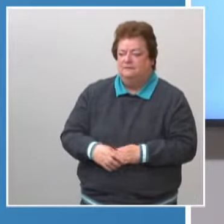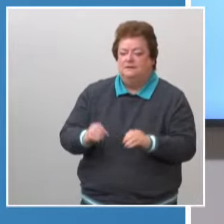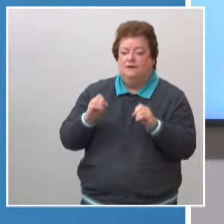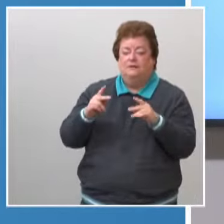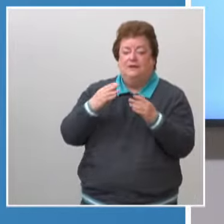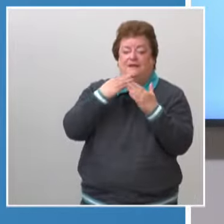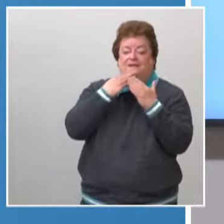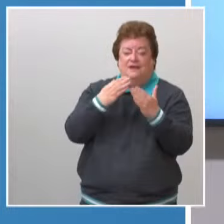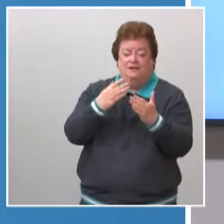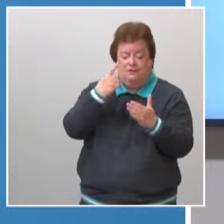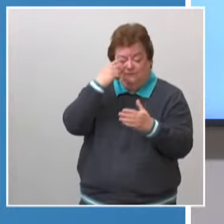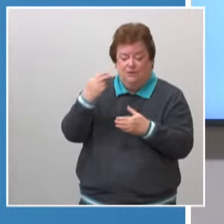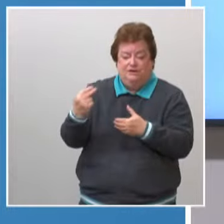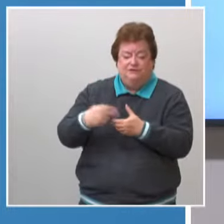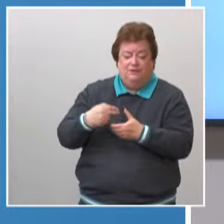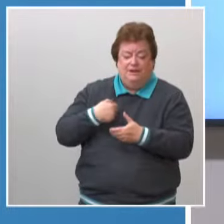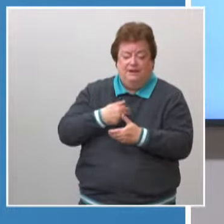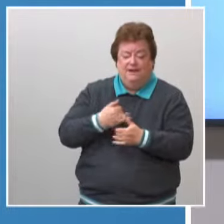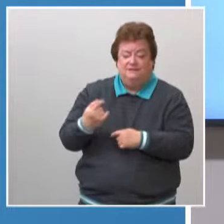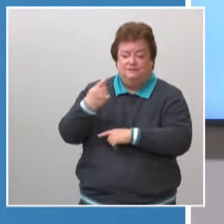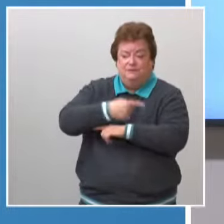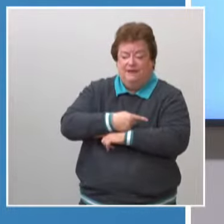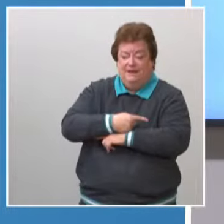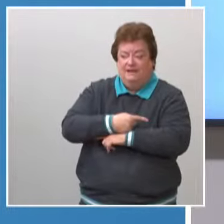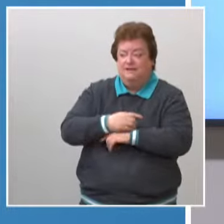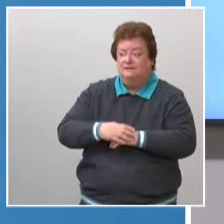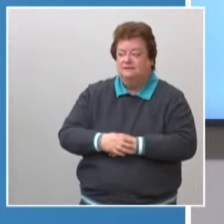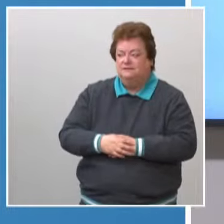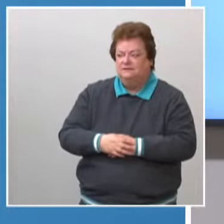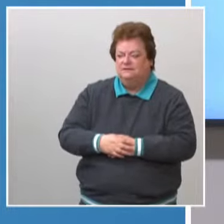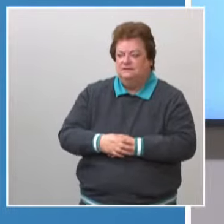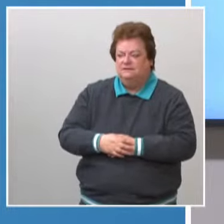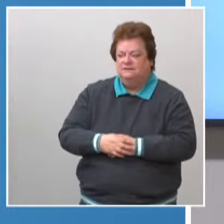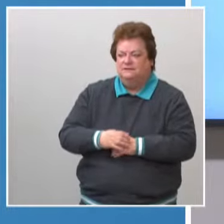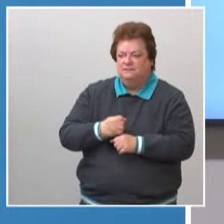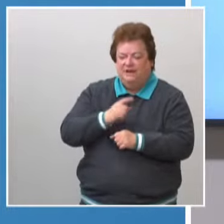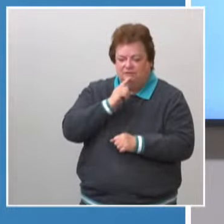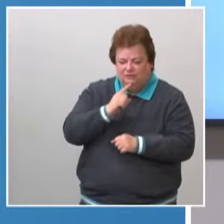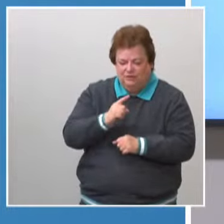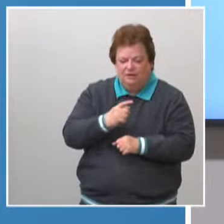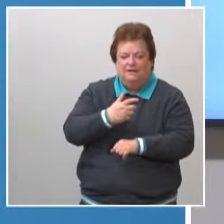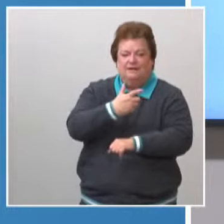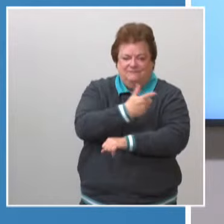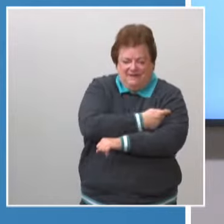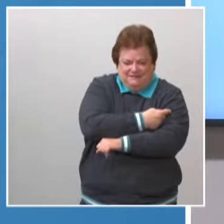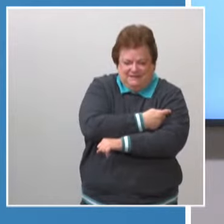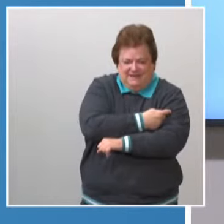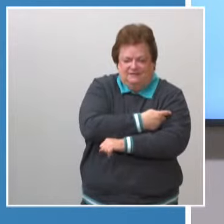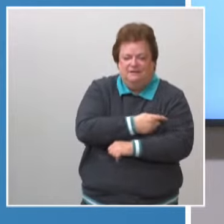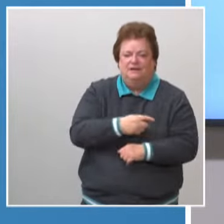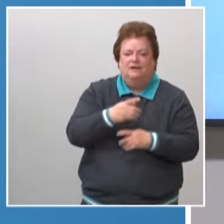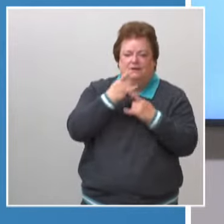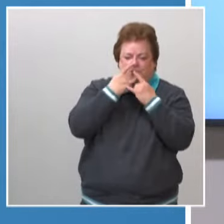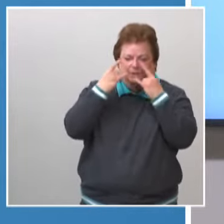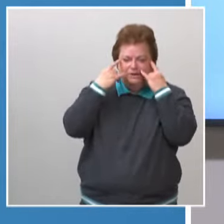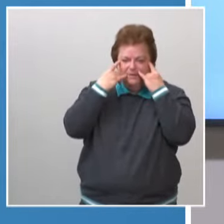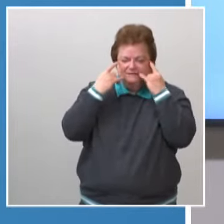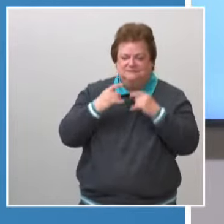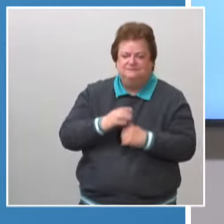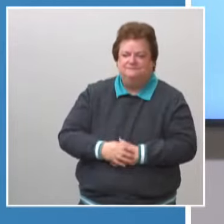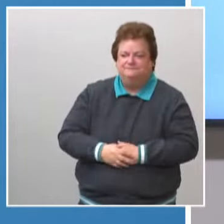Okay, thanks again for joining us today. Be sure to get your vaccination and wear your mask.